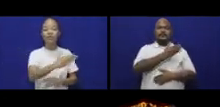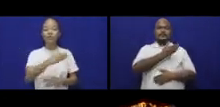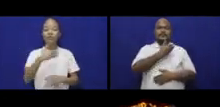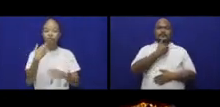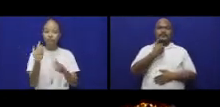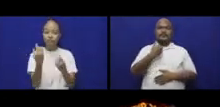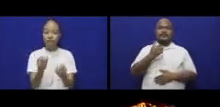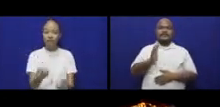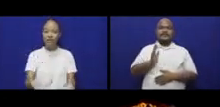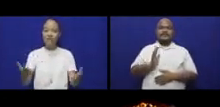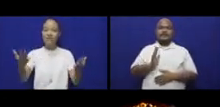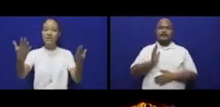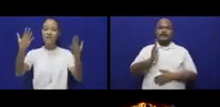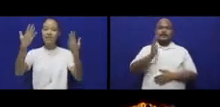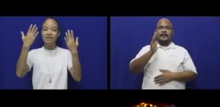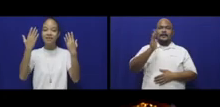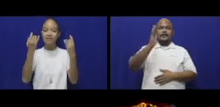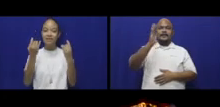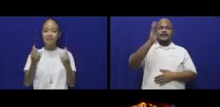all is